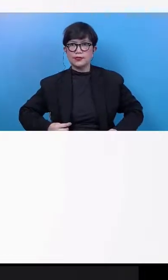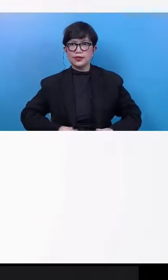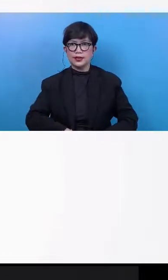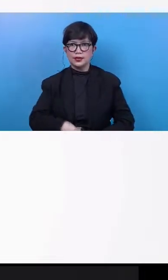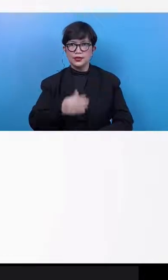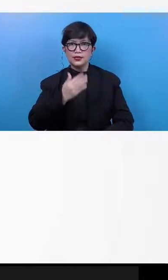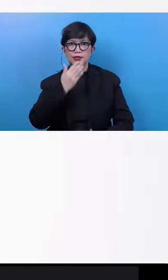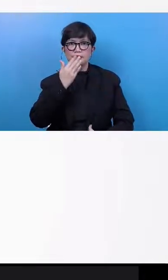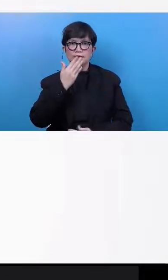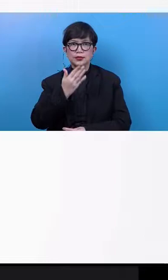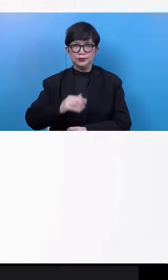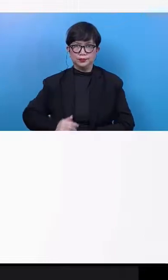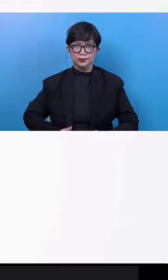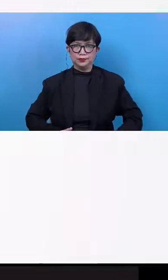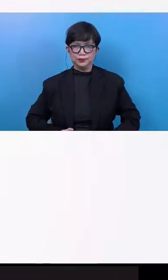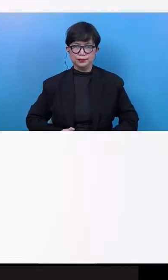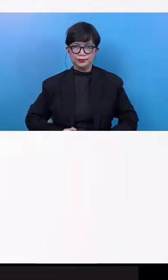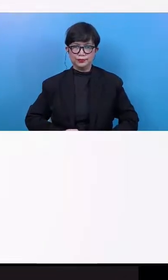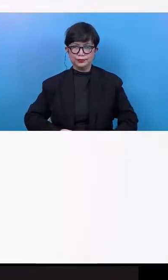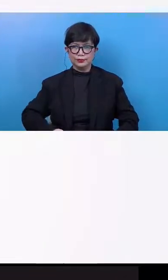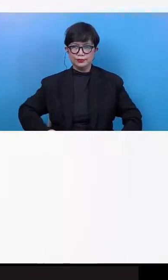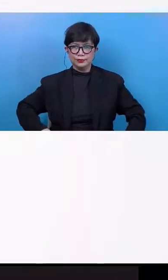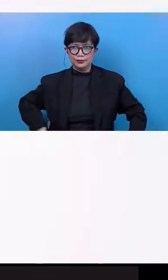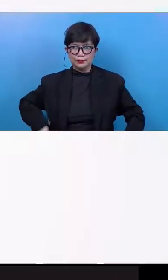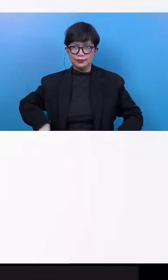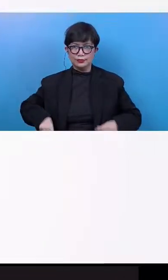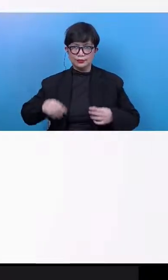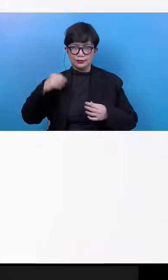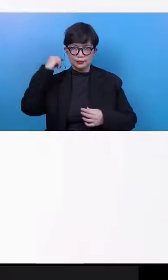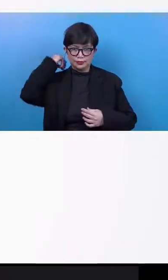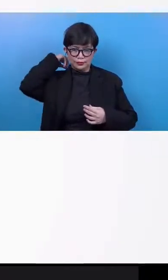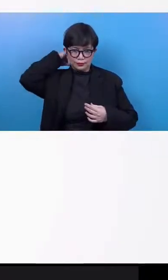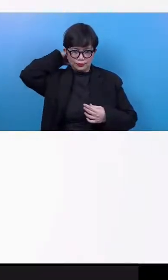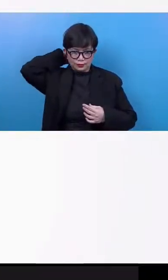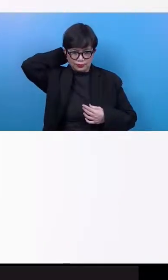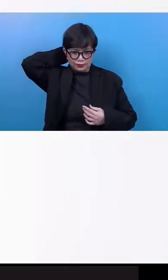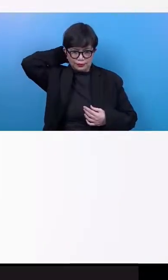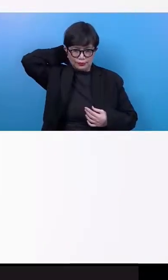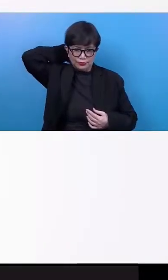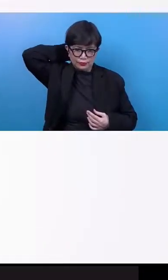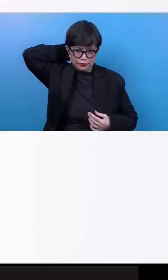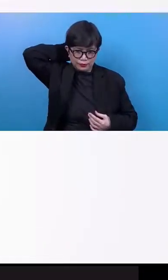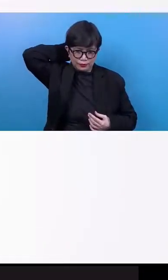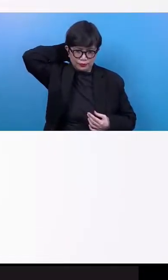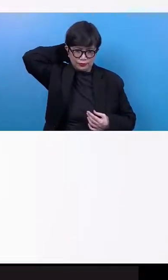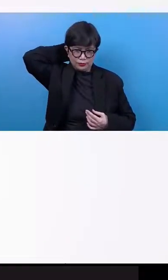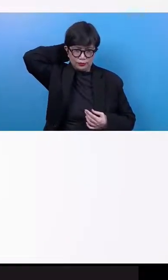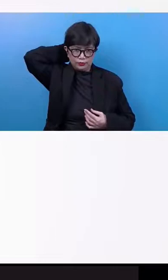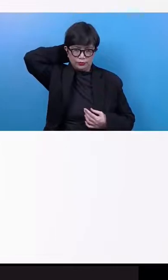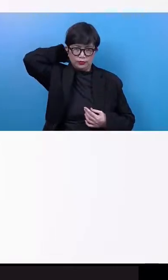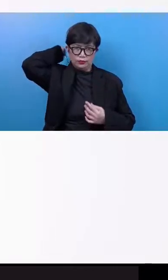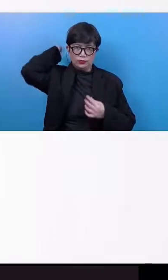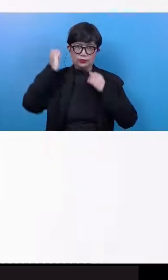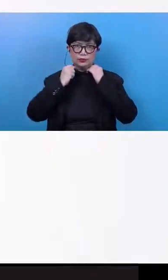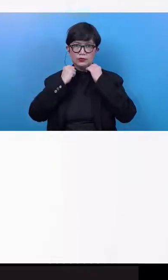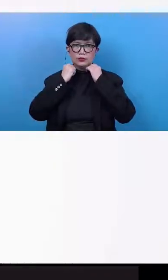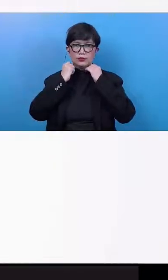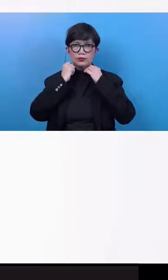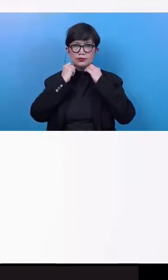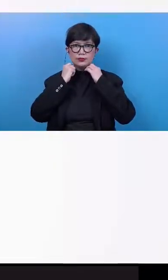the World Reconstruction Conference. The session is about reconstructing or recovery towards a sustainable